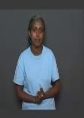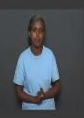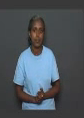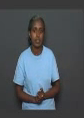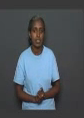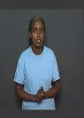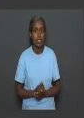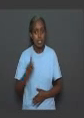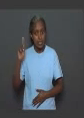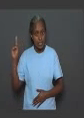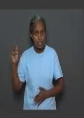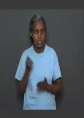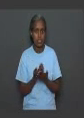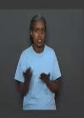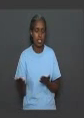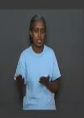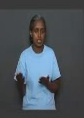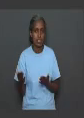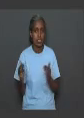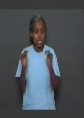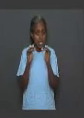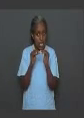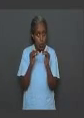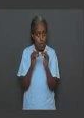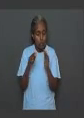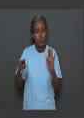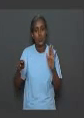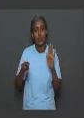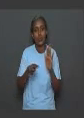In this case, it is equal to